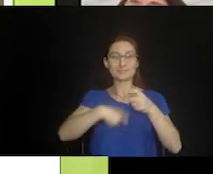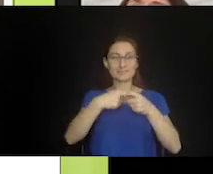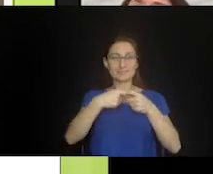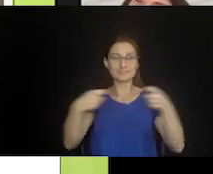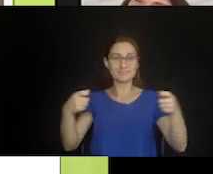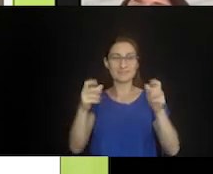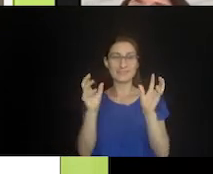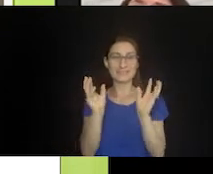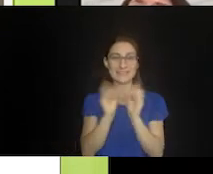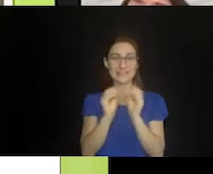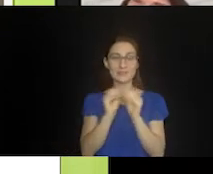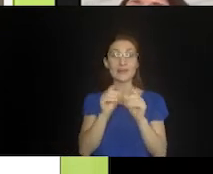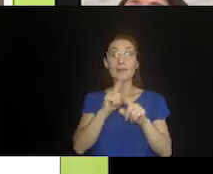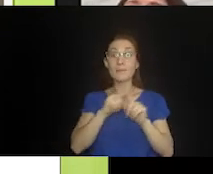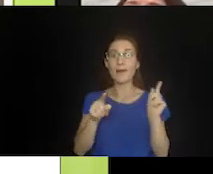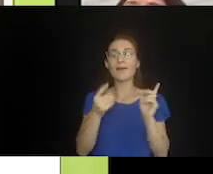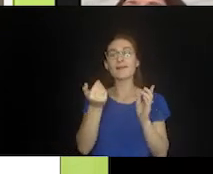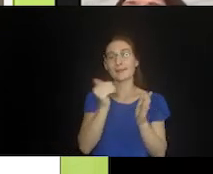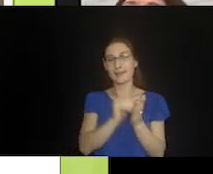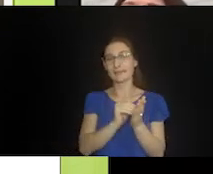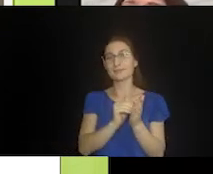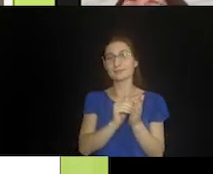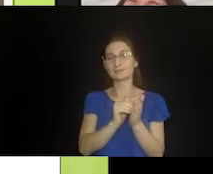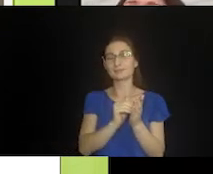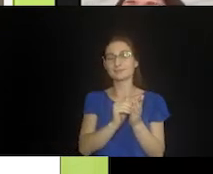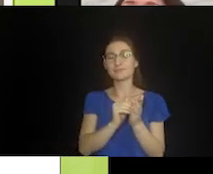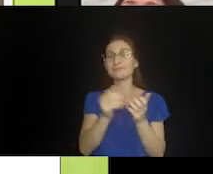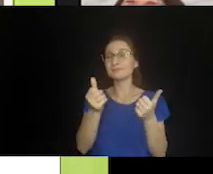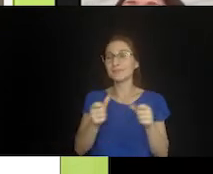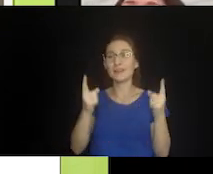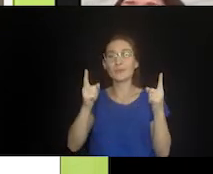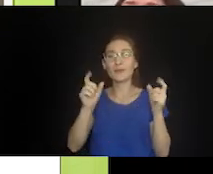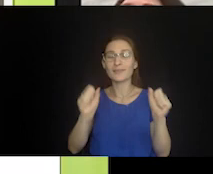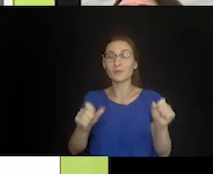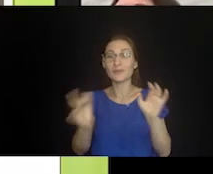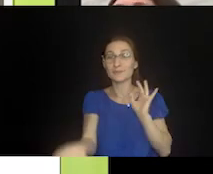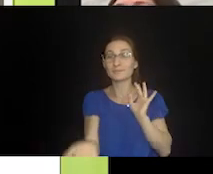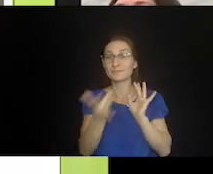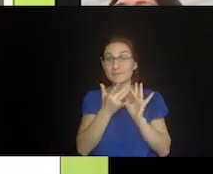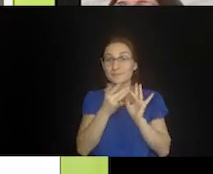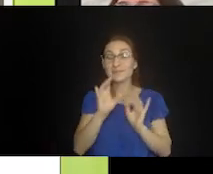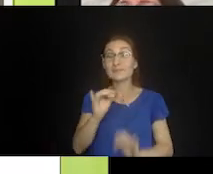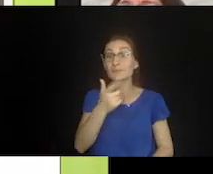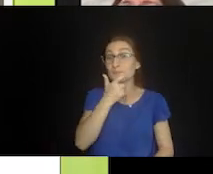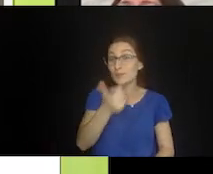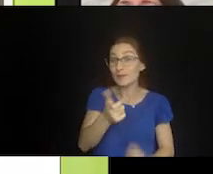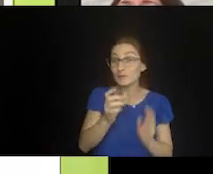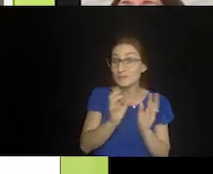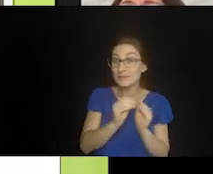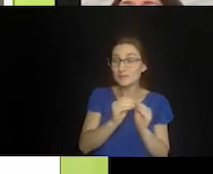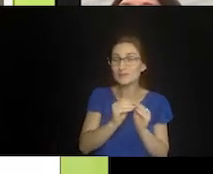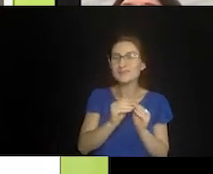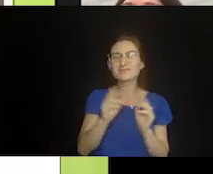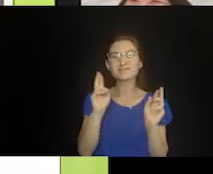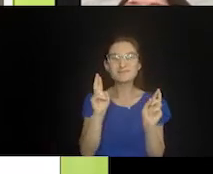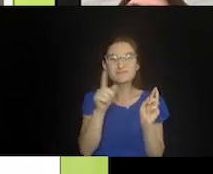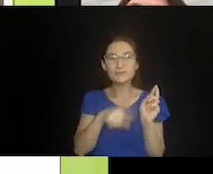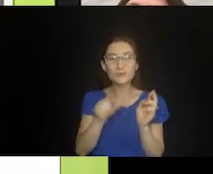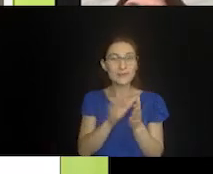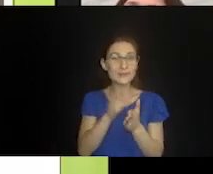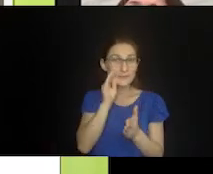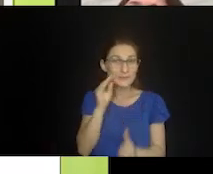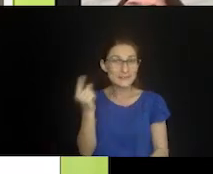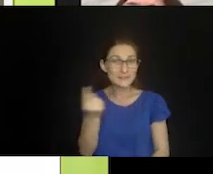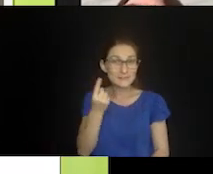we're going to have to wrap up our session. But again, feel free, anyone out there who's watching